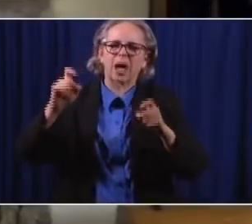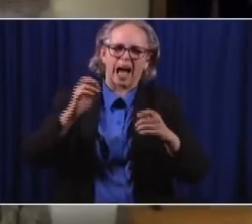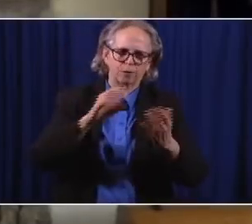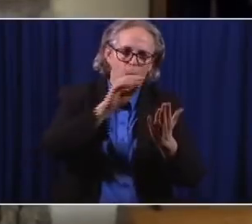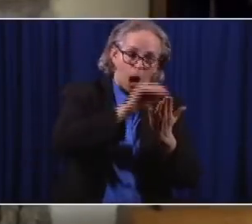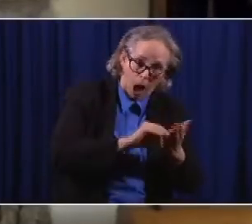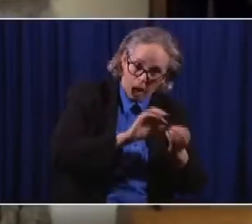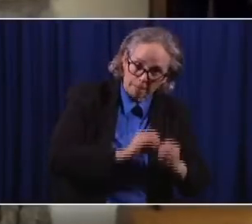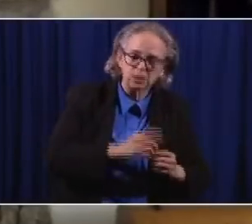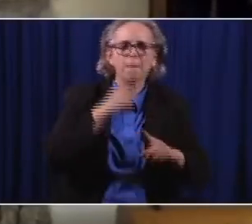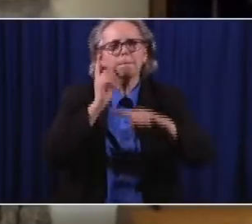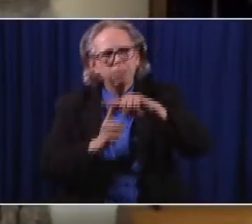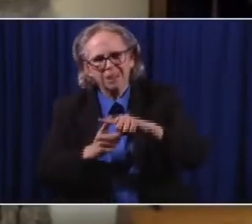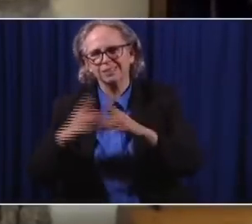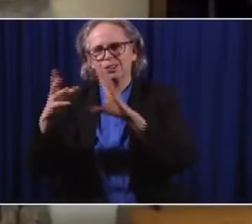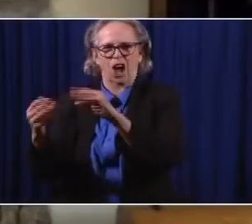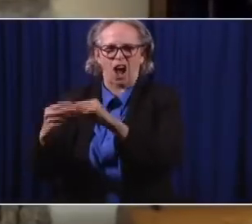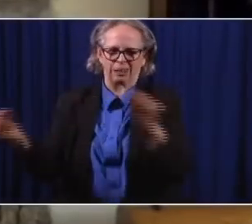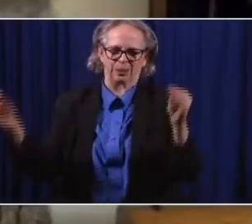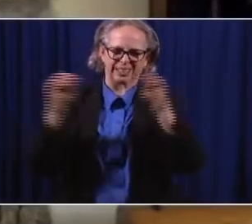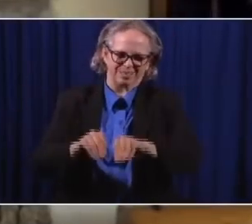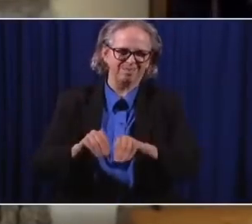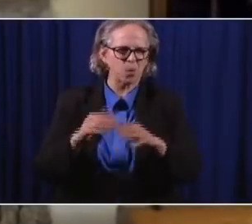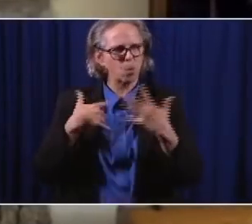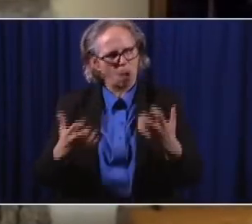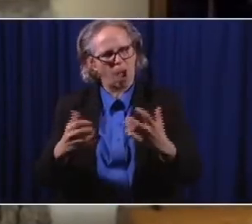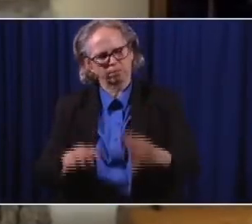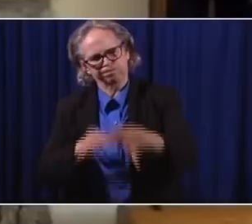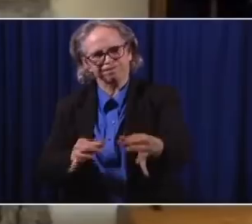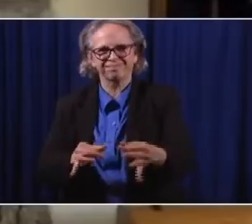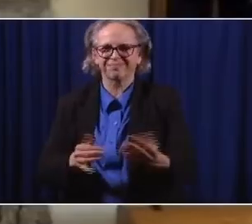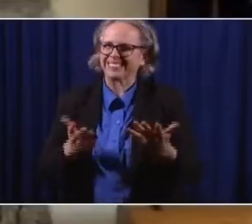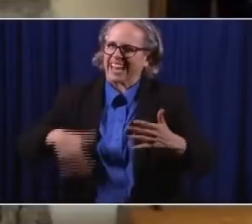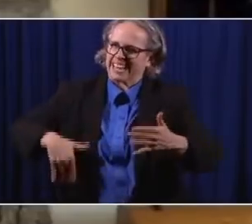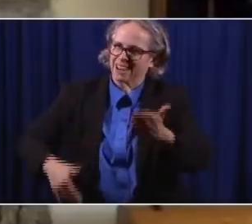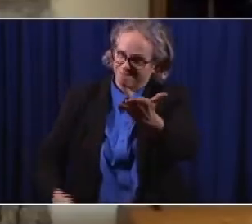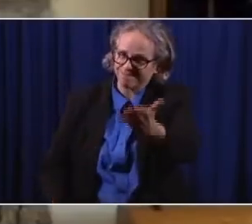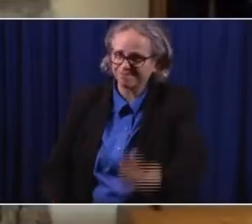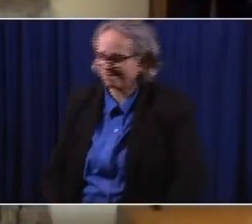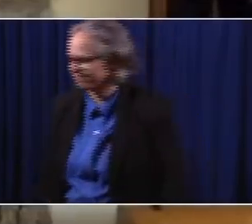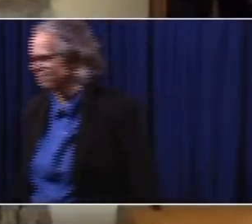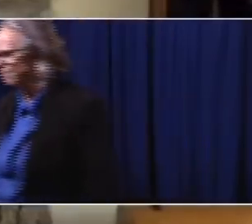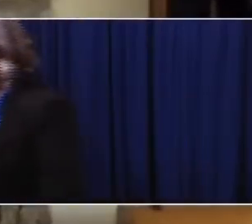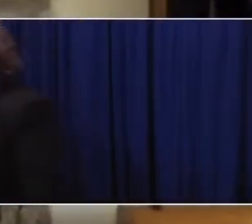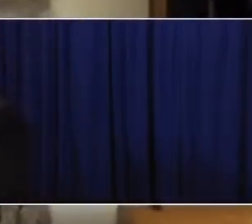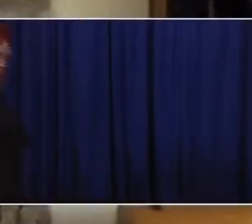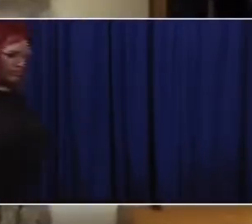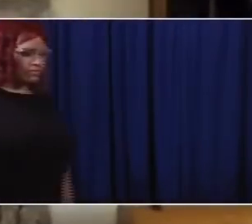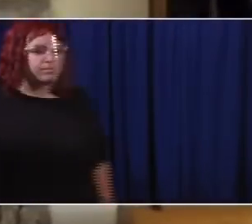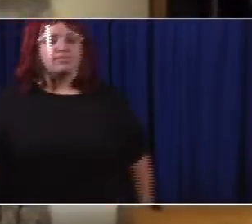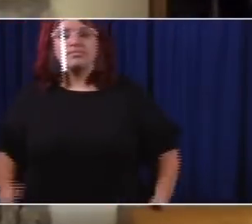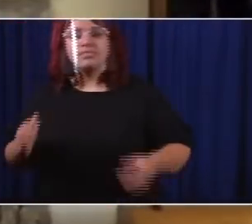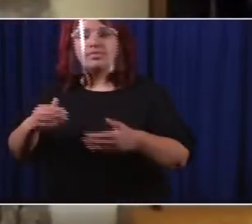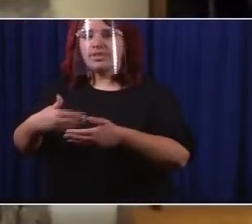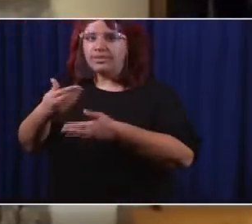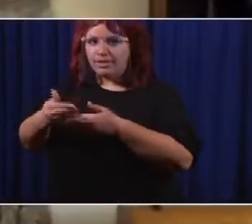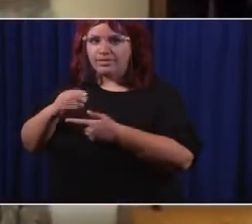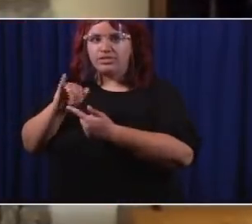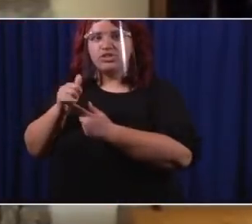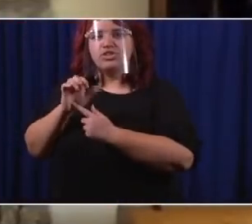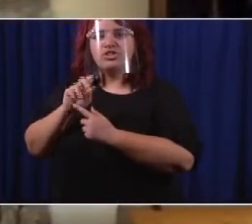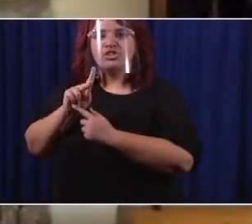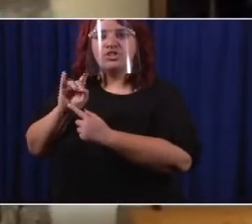Next question is from Jackie Borchert at the Cincinnati Enquirer. Hey, Jackie. Hey, good afternoon.